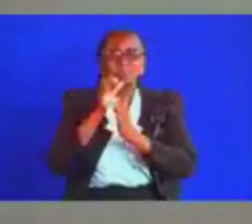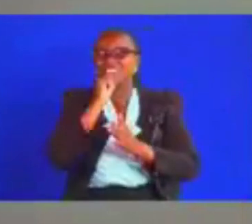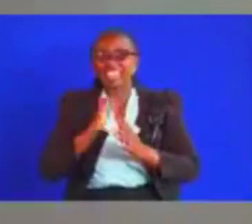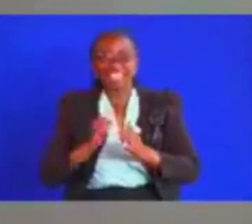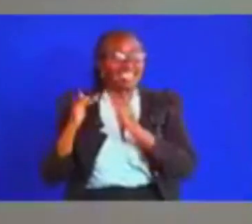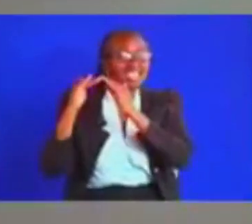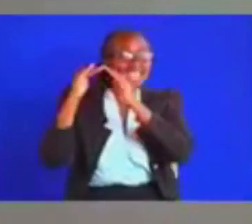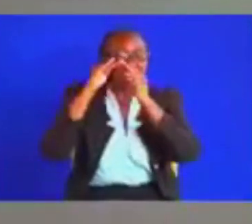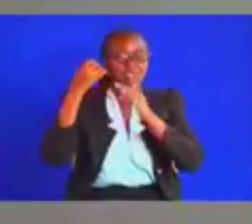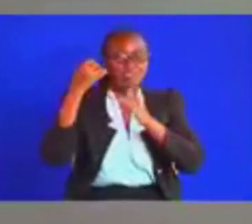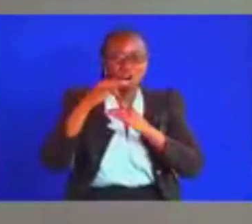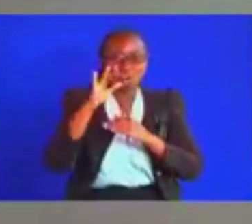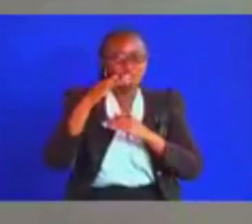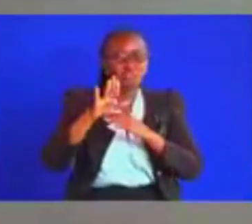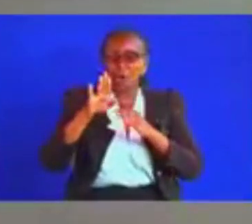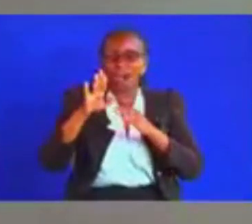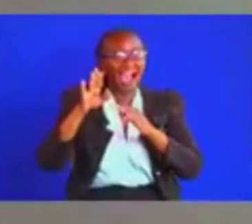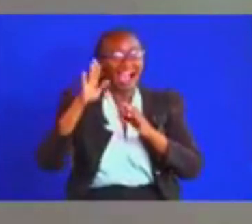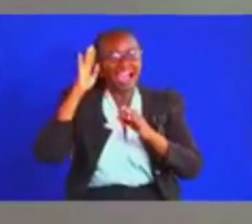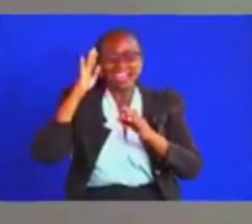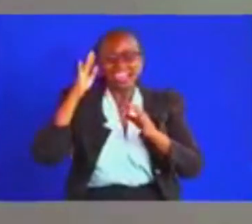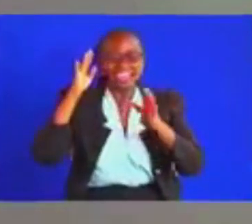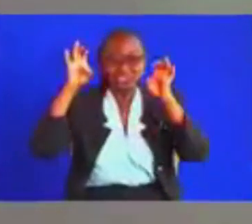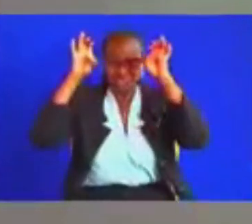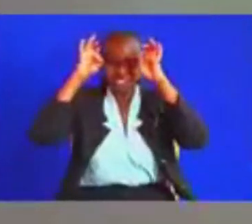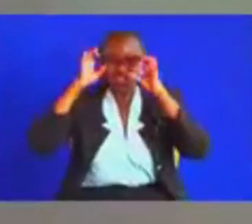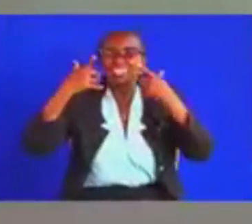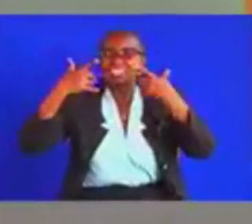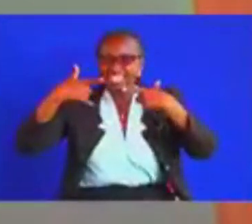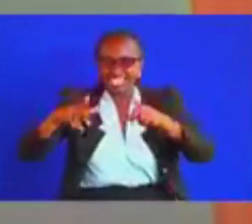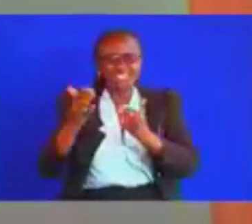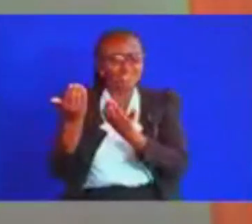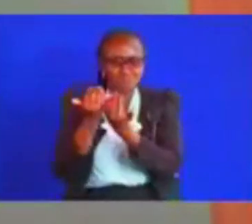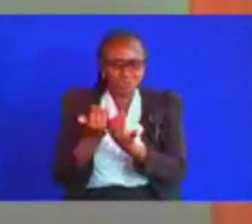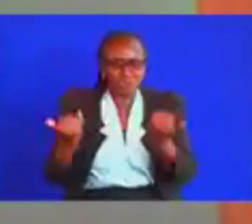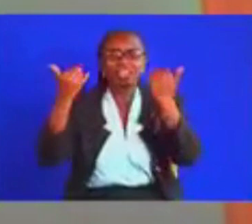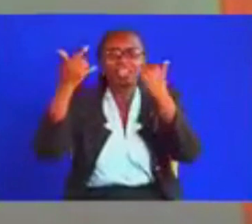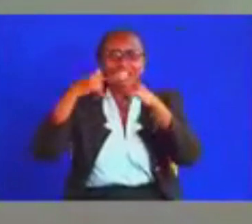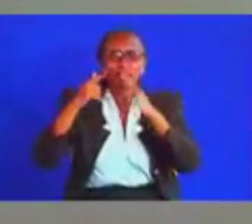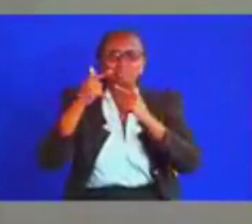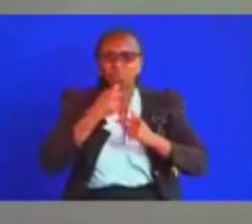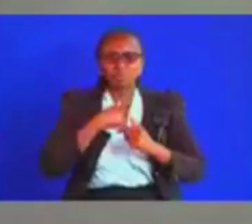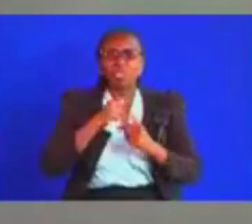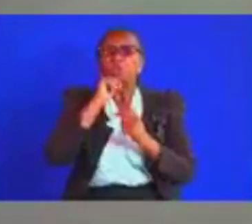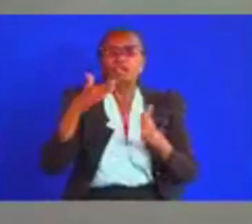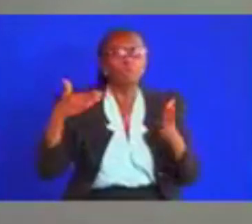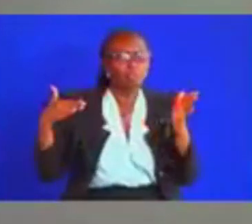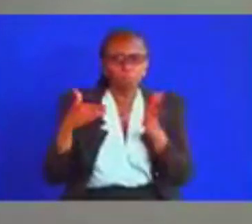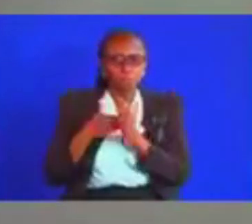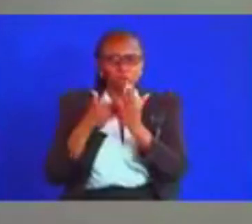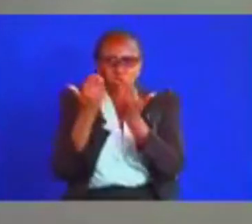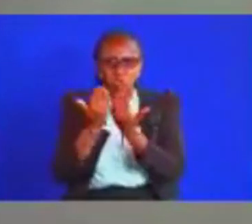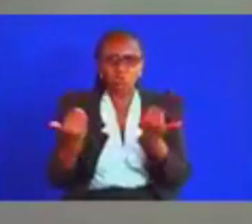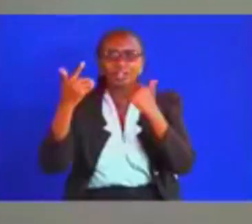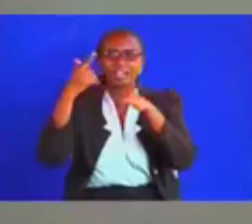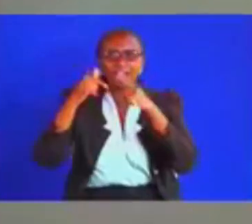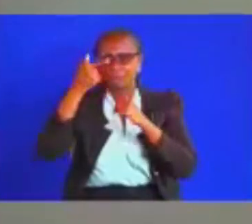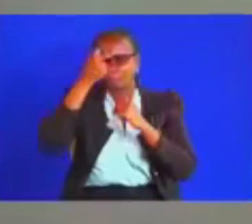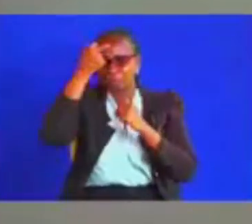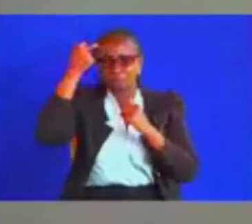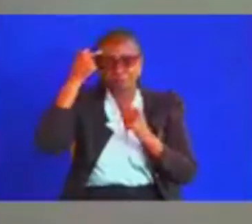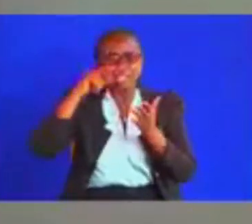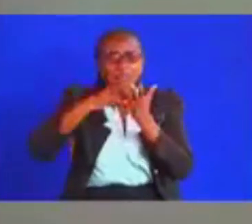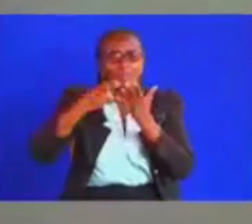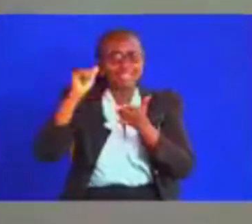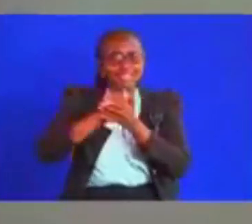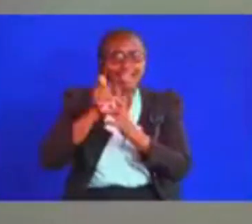of sociological exposure, he said, let the little children come to me and do not forbid them, for such. That means their